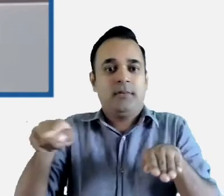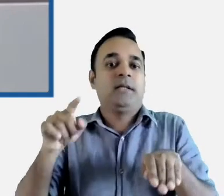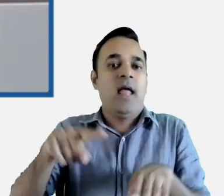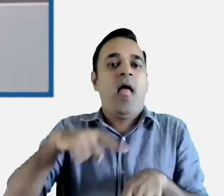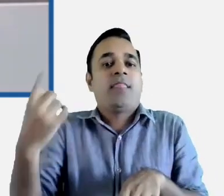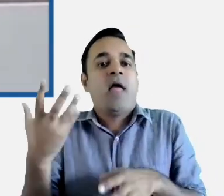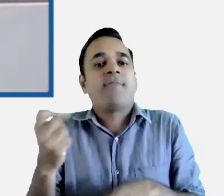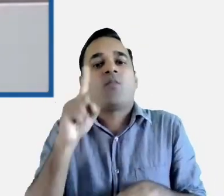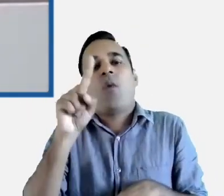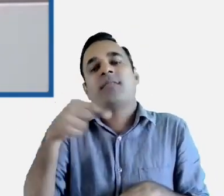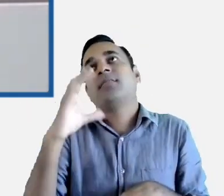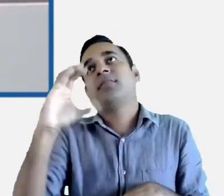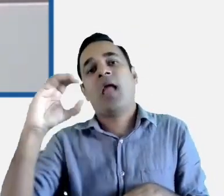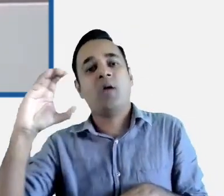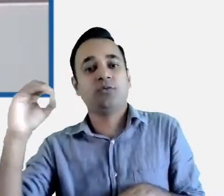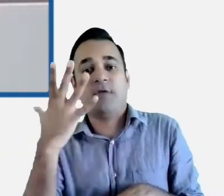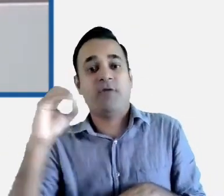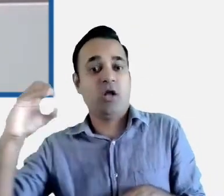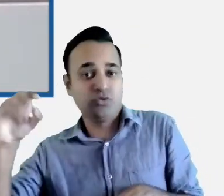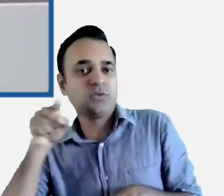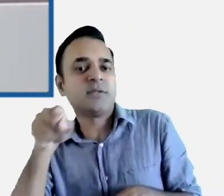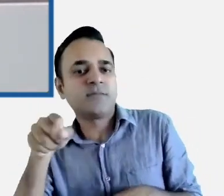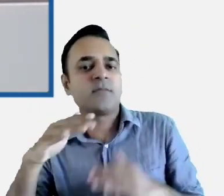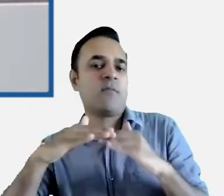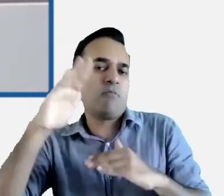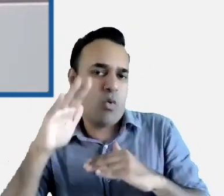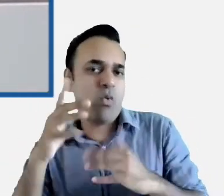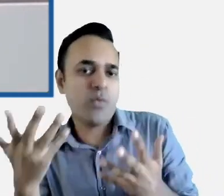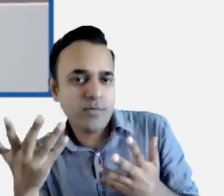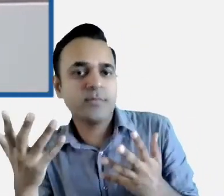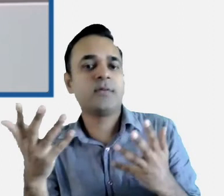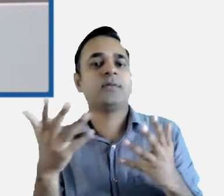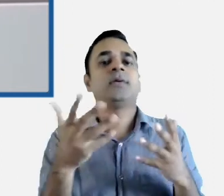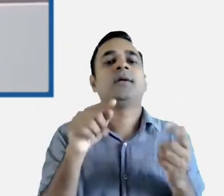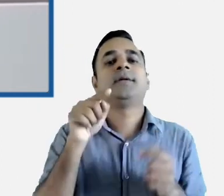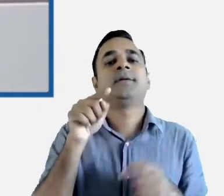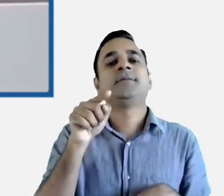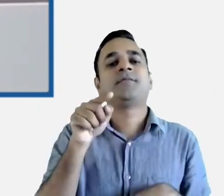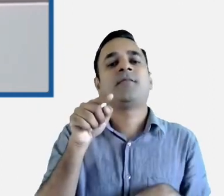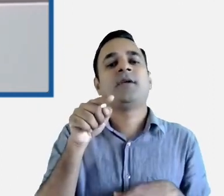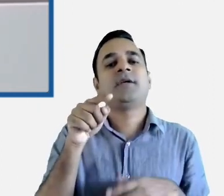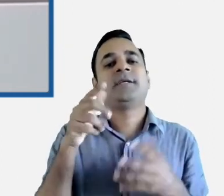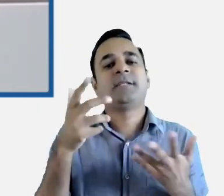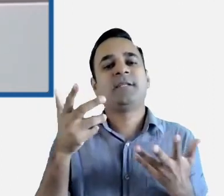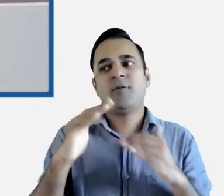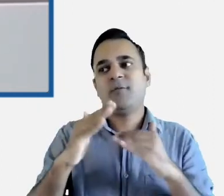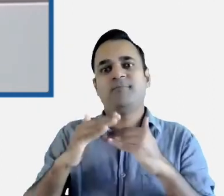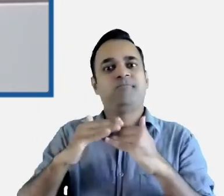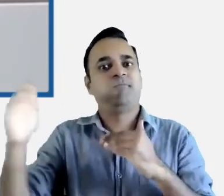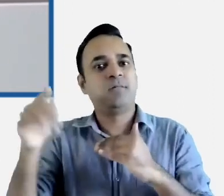of how do you build up quickly. And I think one of the lessons we've learned from COVID is how do you take a plan that you